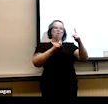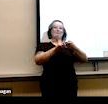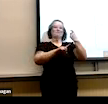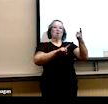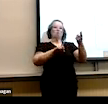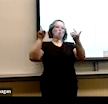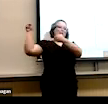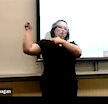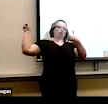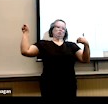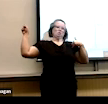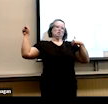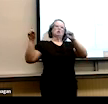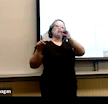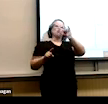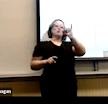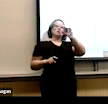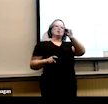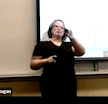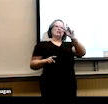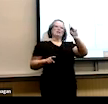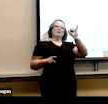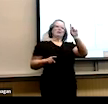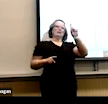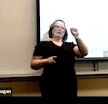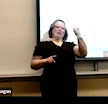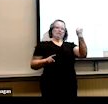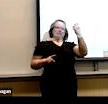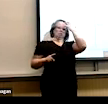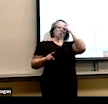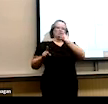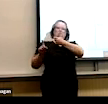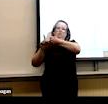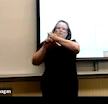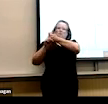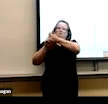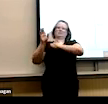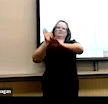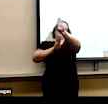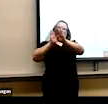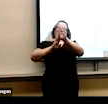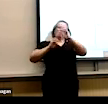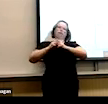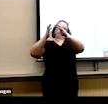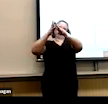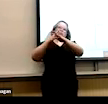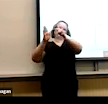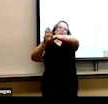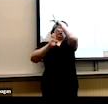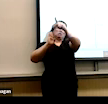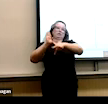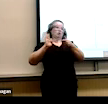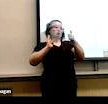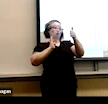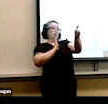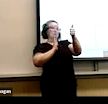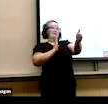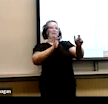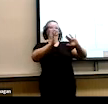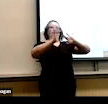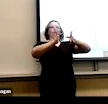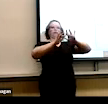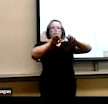adolescent medicine provider. And essentially, it's this website. If you type in My Health Passport, you'll find it. And they have these sort